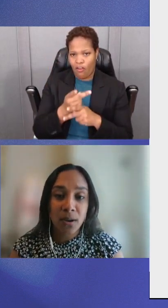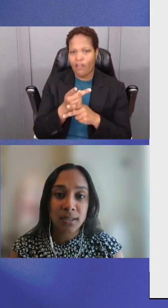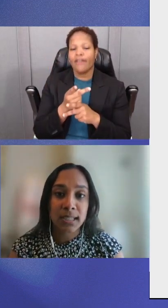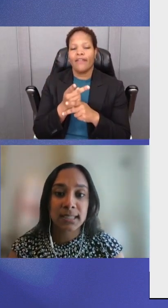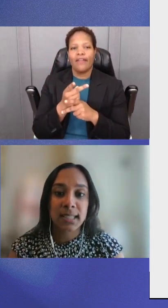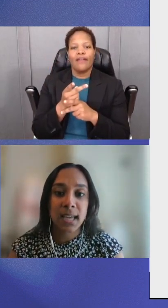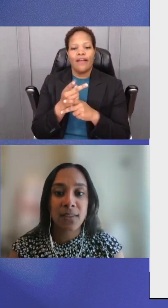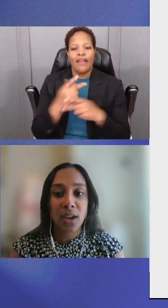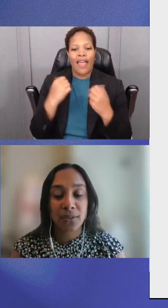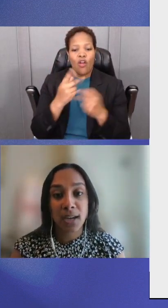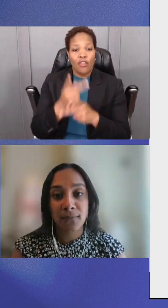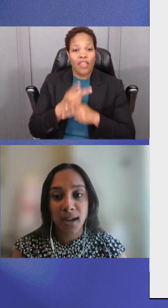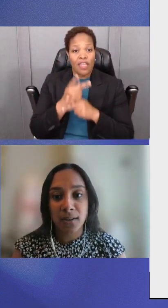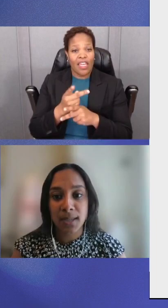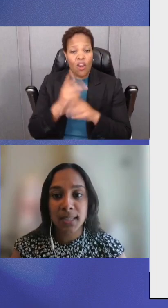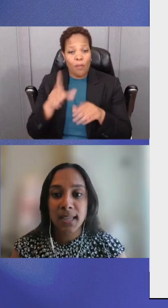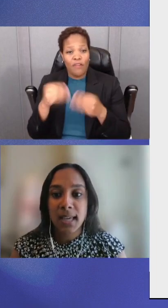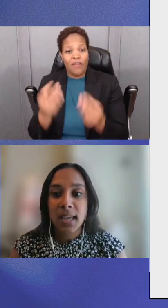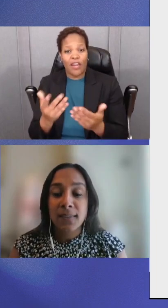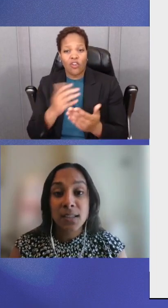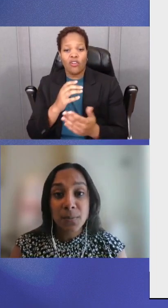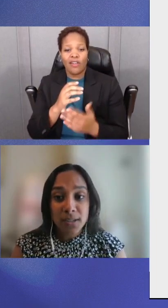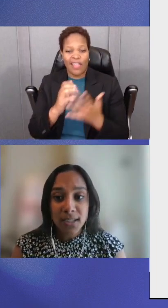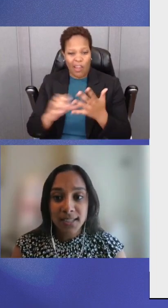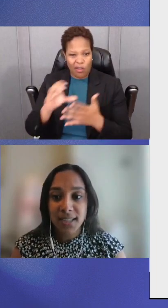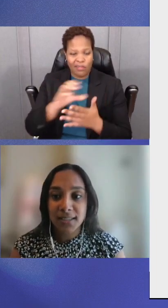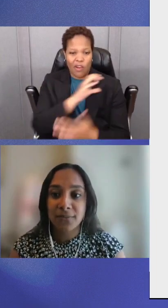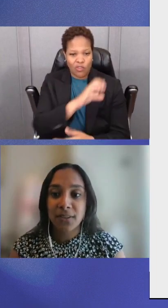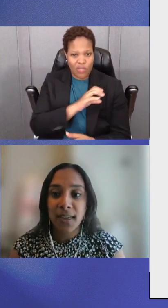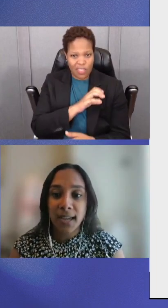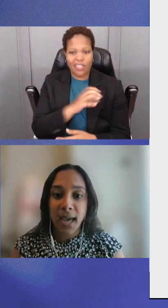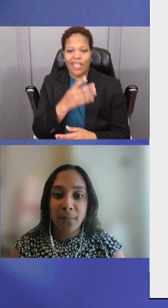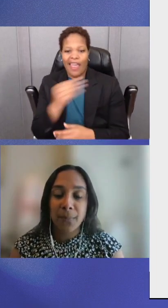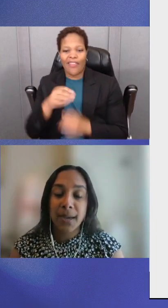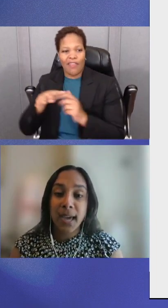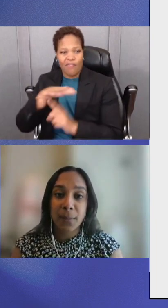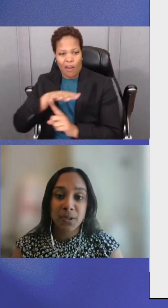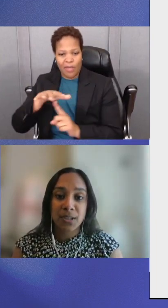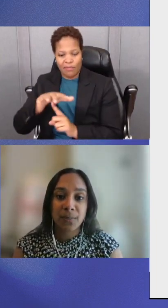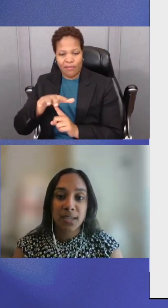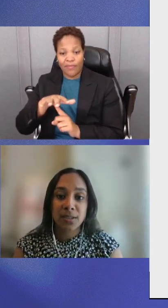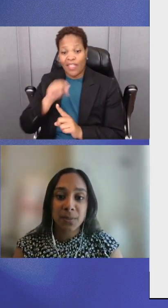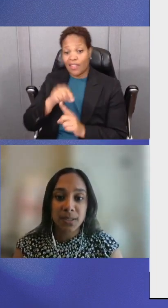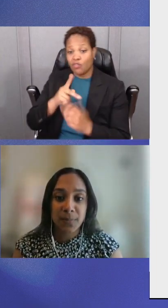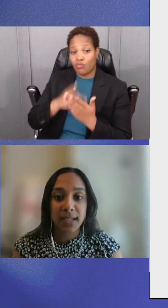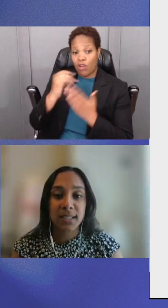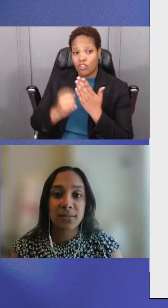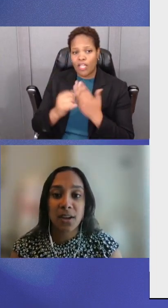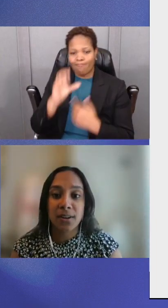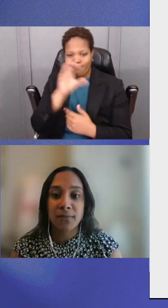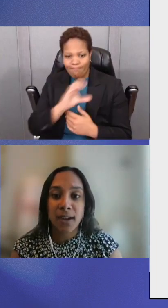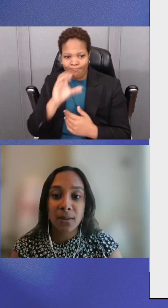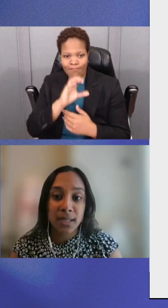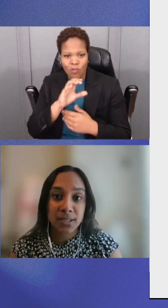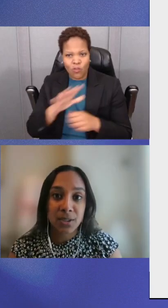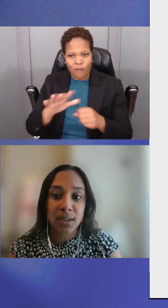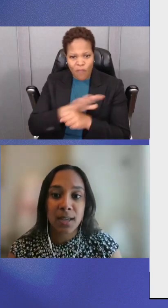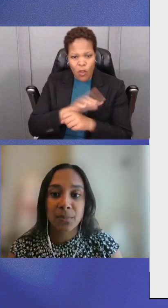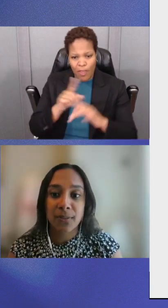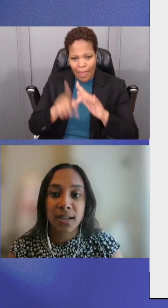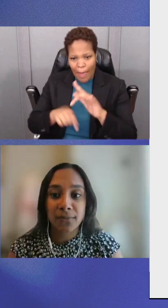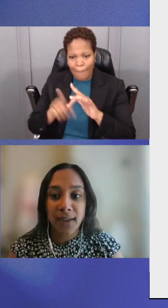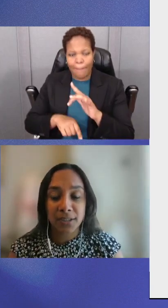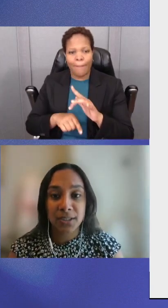and qualities and the healthcare environment. This project sought to fill that gap by capturing patient perspectives on environmental